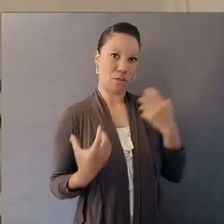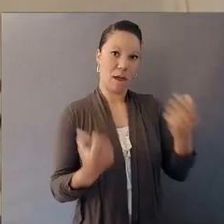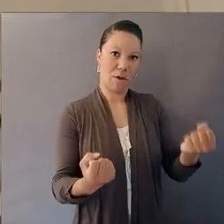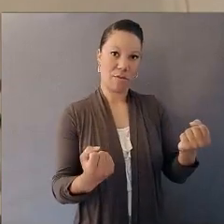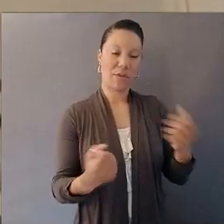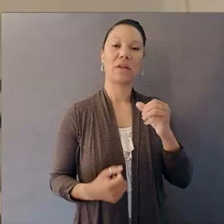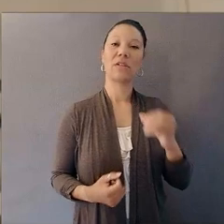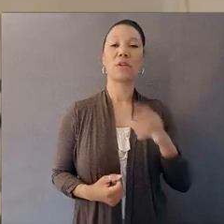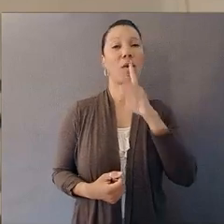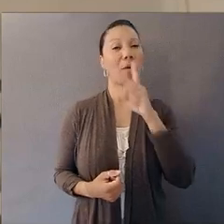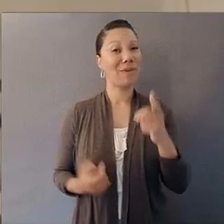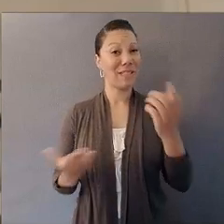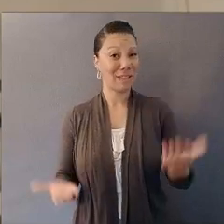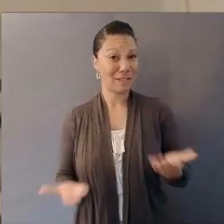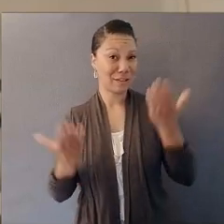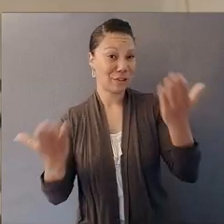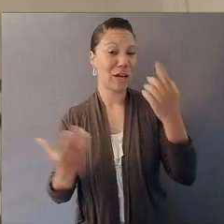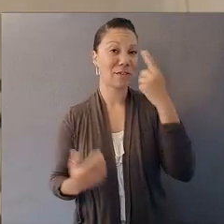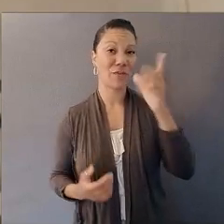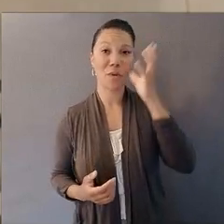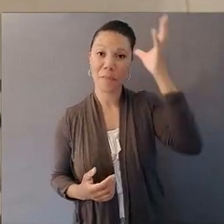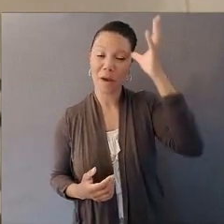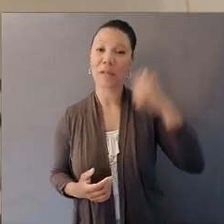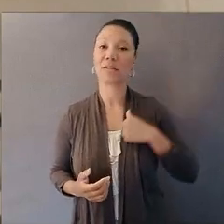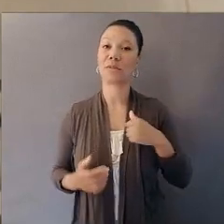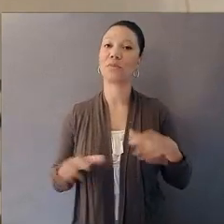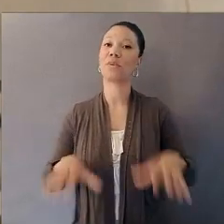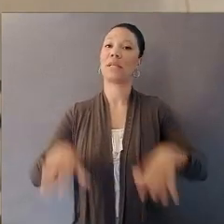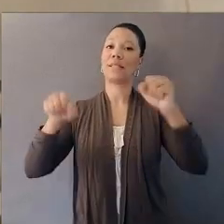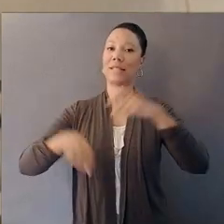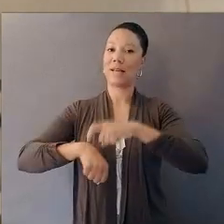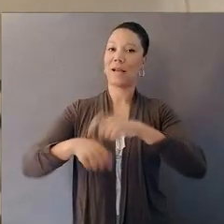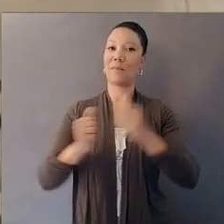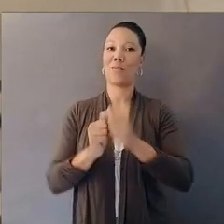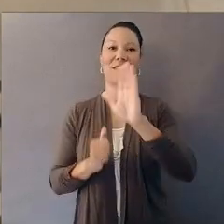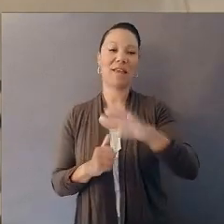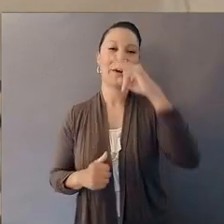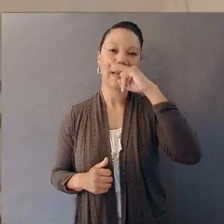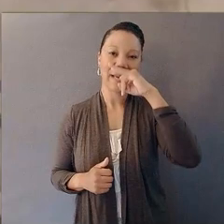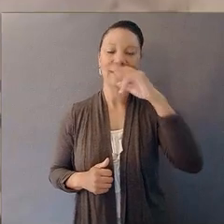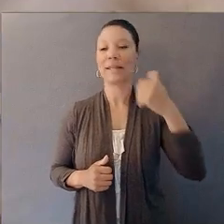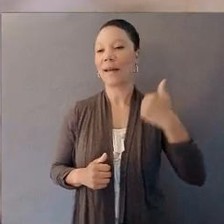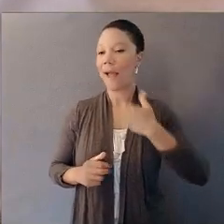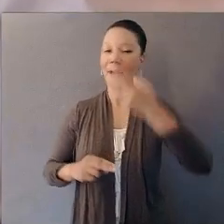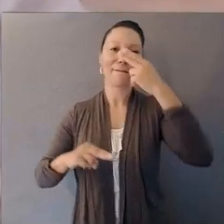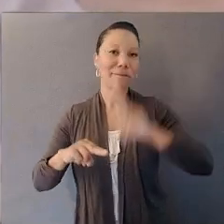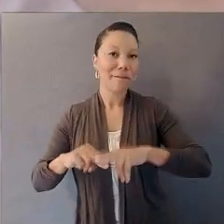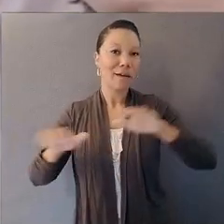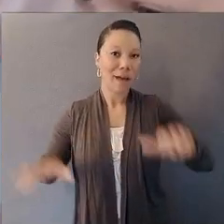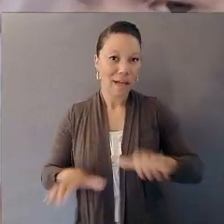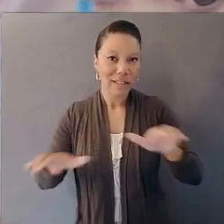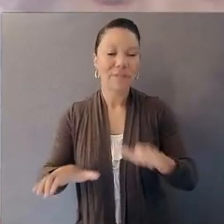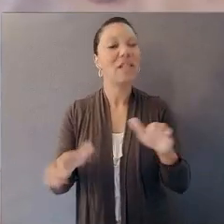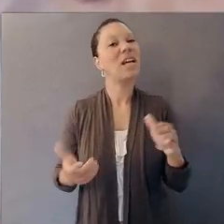suggest parents, making sure that they take time for their kids as much as they can and doing a fun activity, something that they